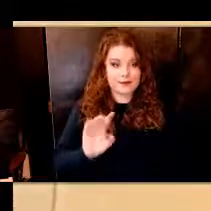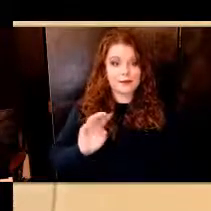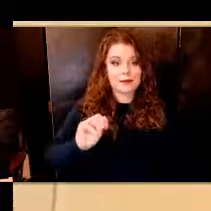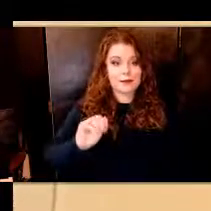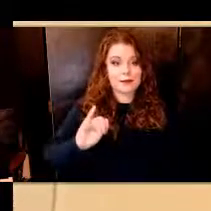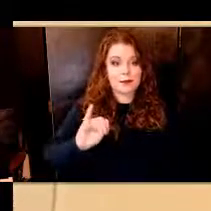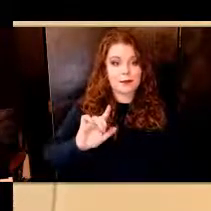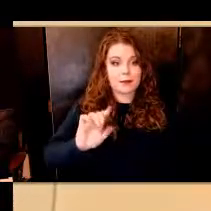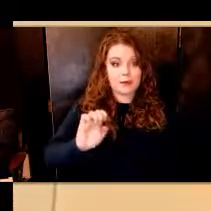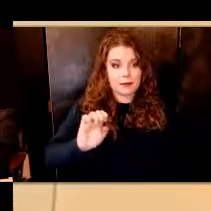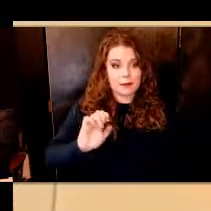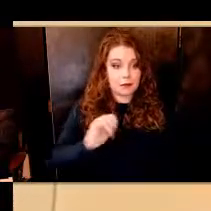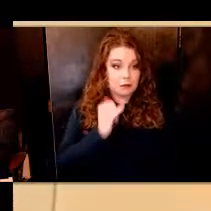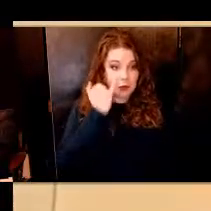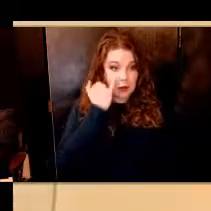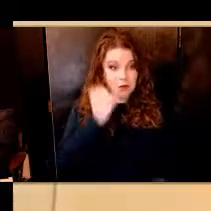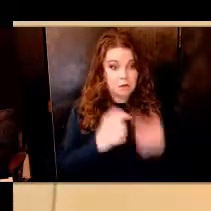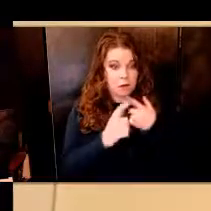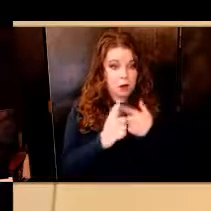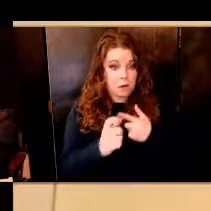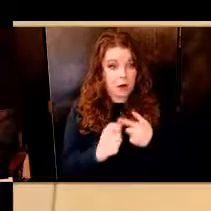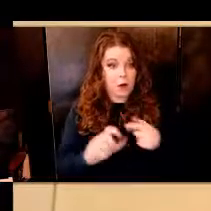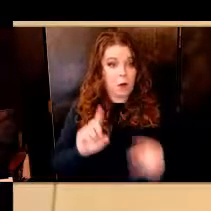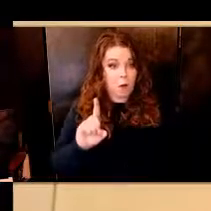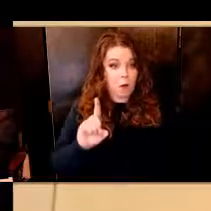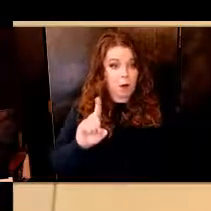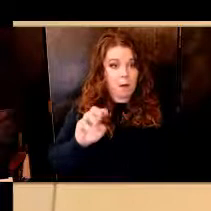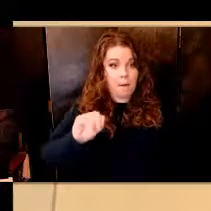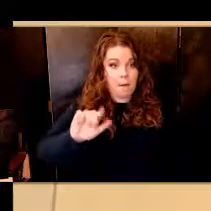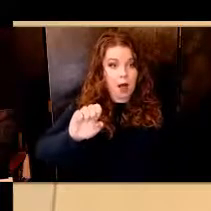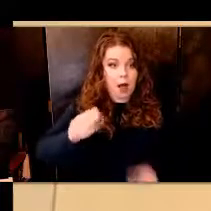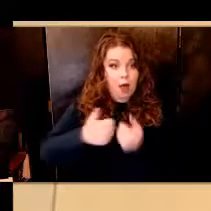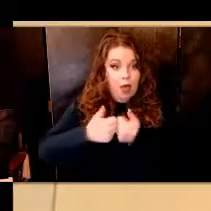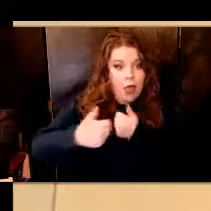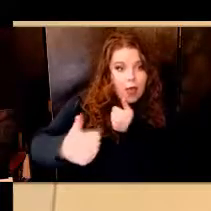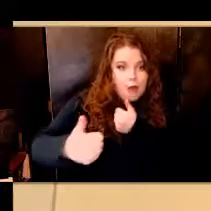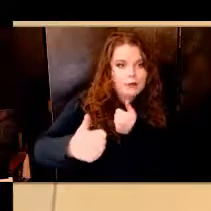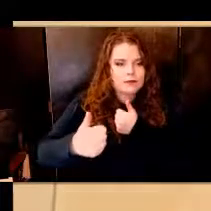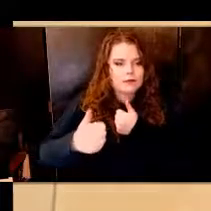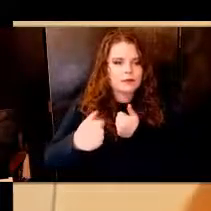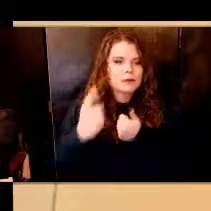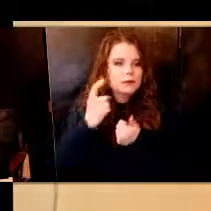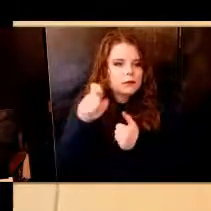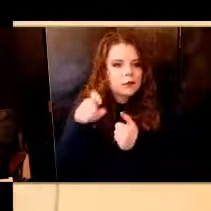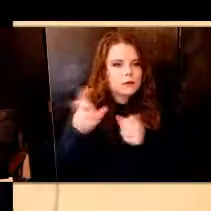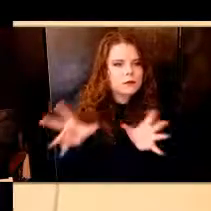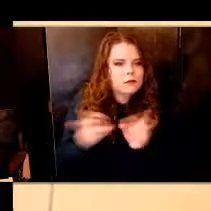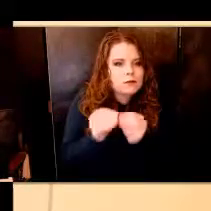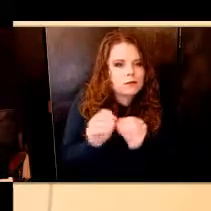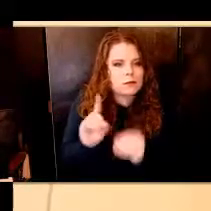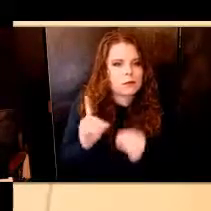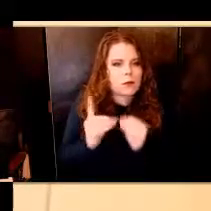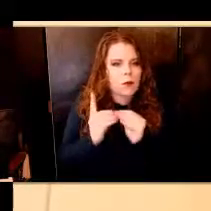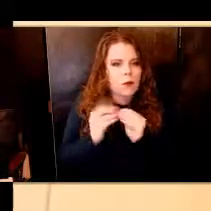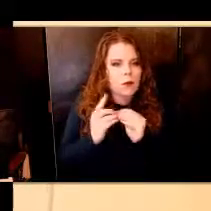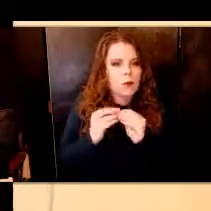mile, and if somebody ran a mile farther than Jenny, that means that they ran 1 mile further. So 5/8